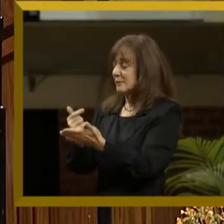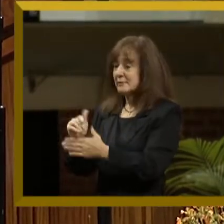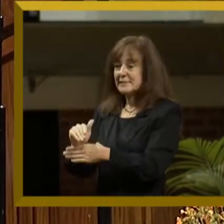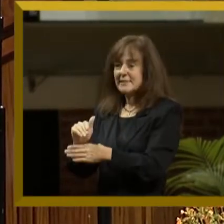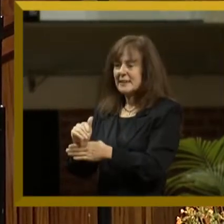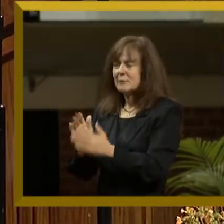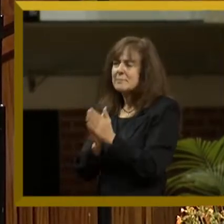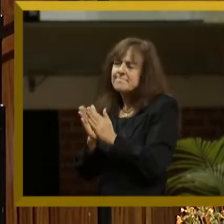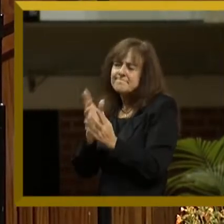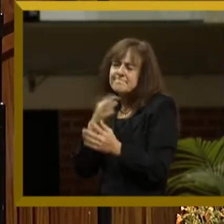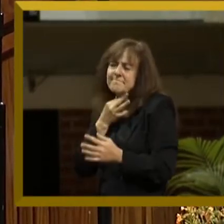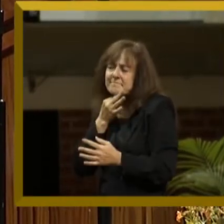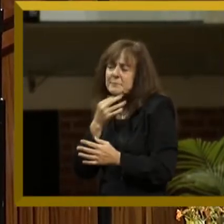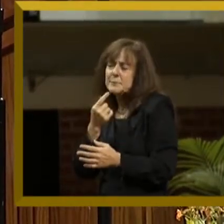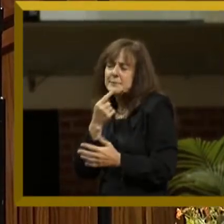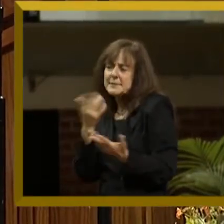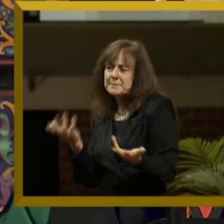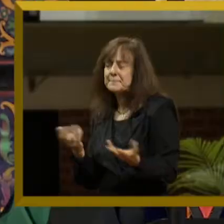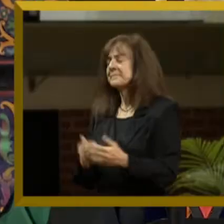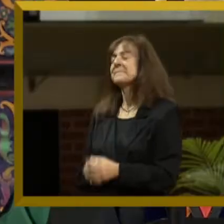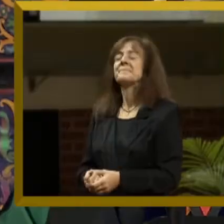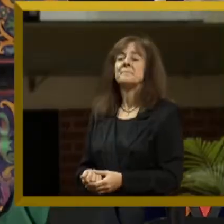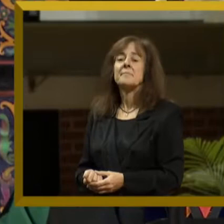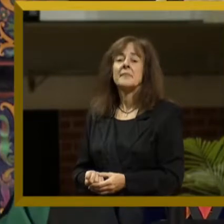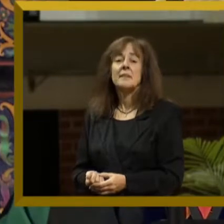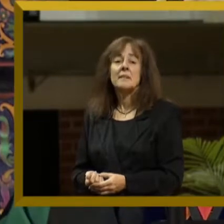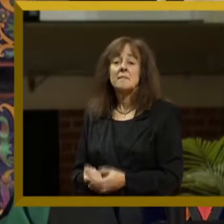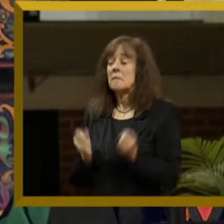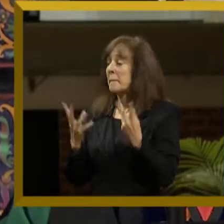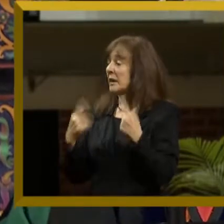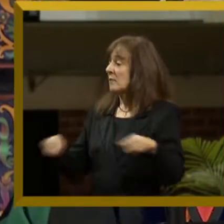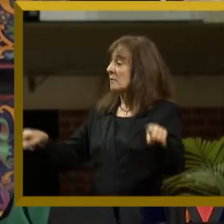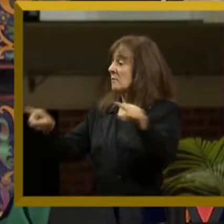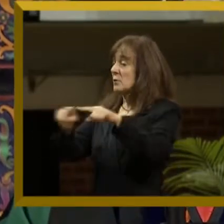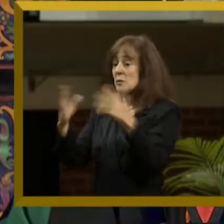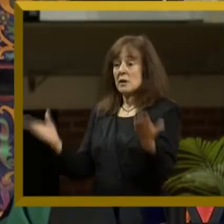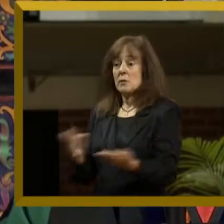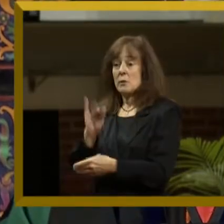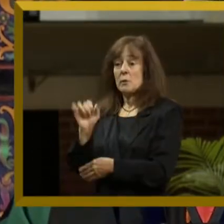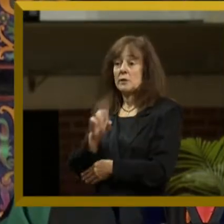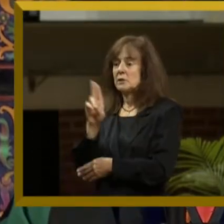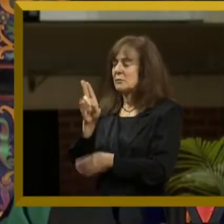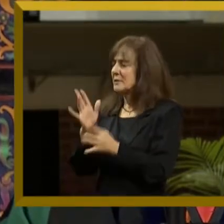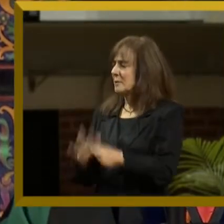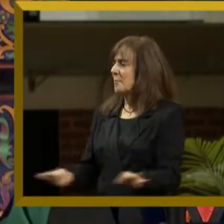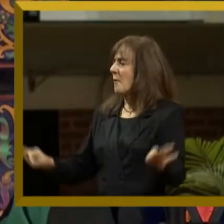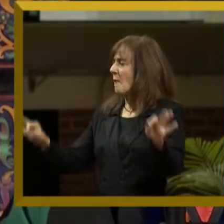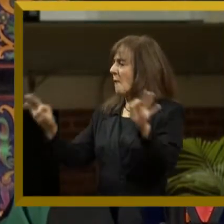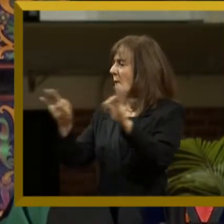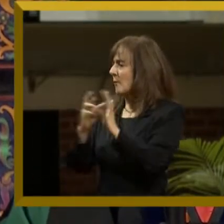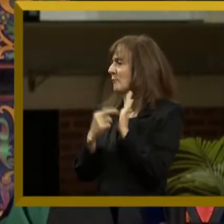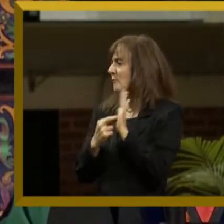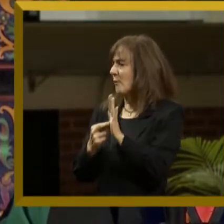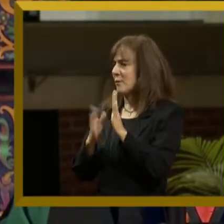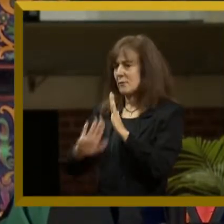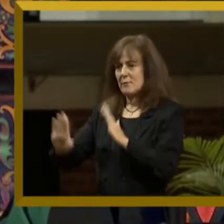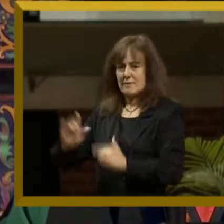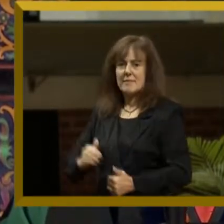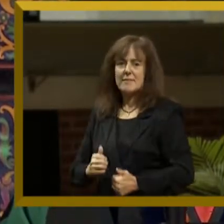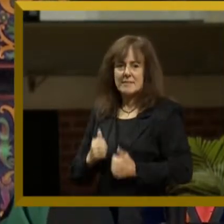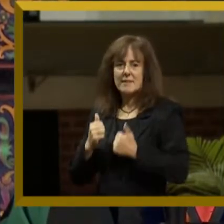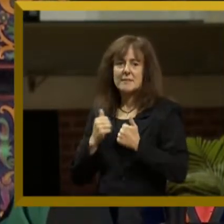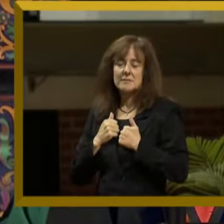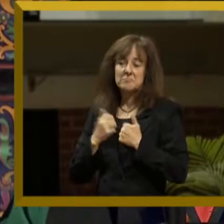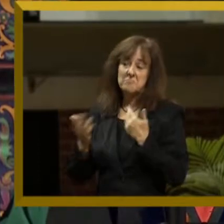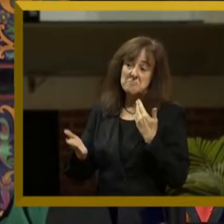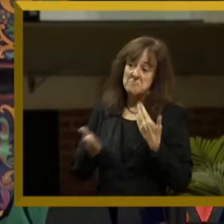look forward to your remarks. For many of us, our time at OSU played a critical role in our lives, whether